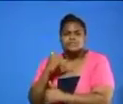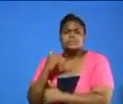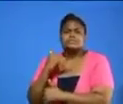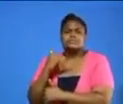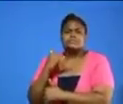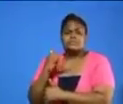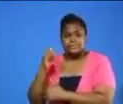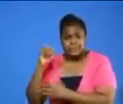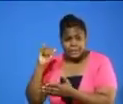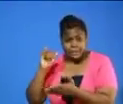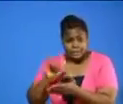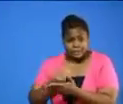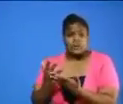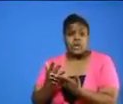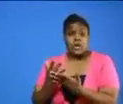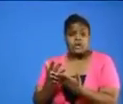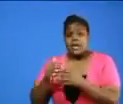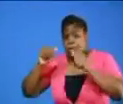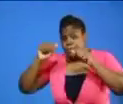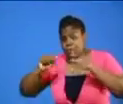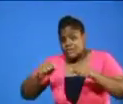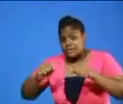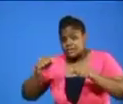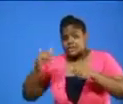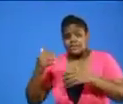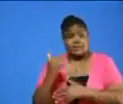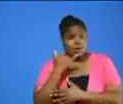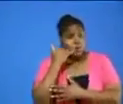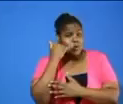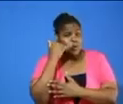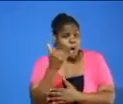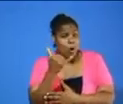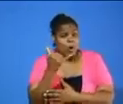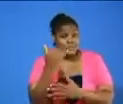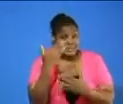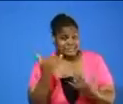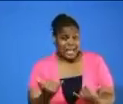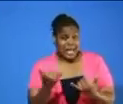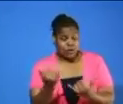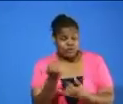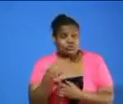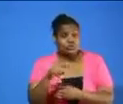the one called to you in your cave just now?